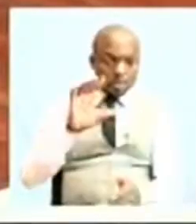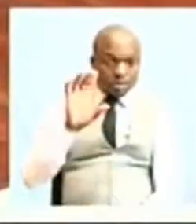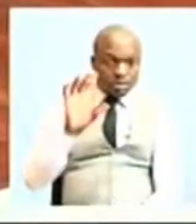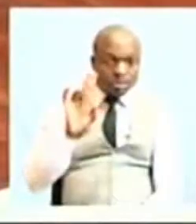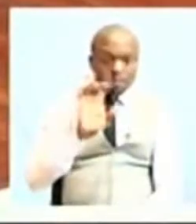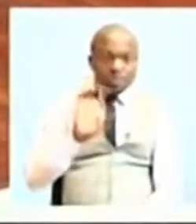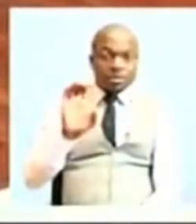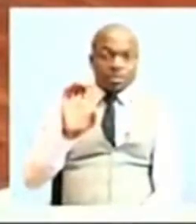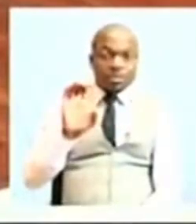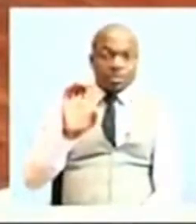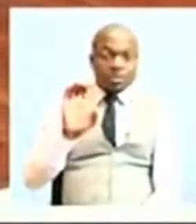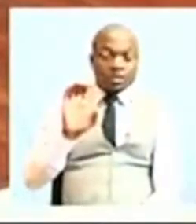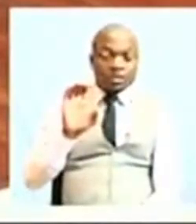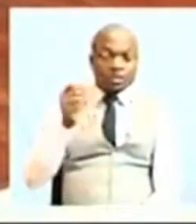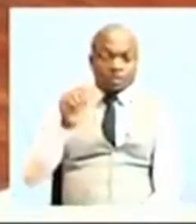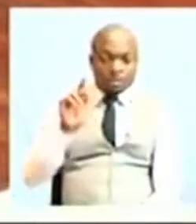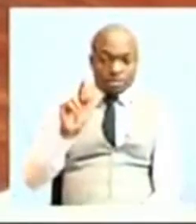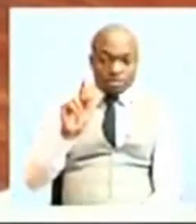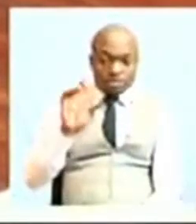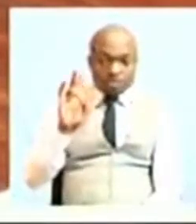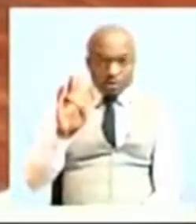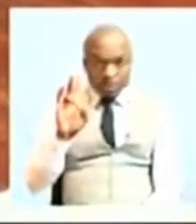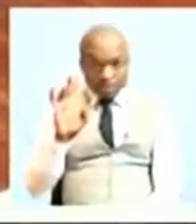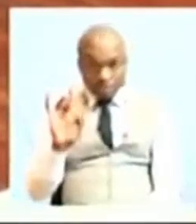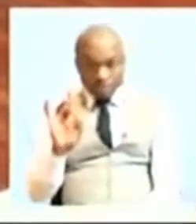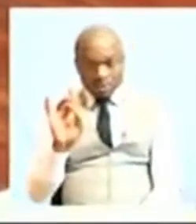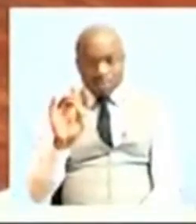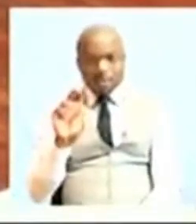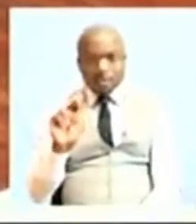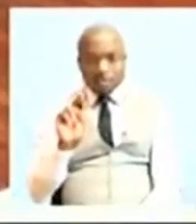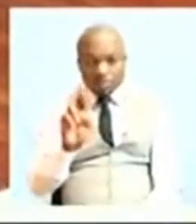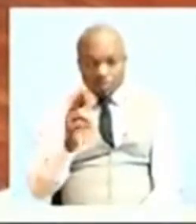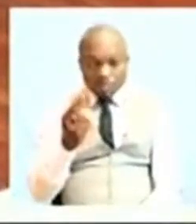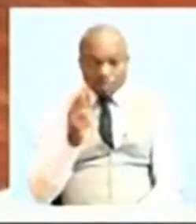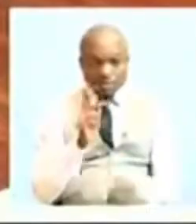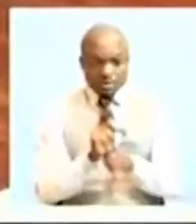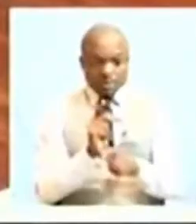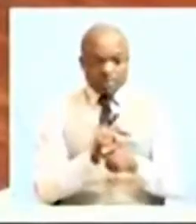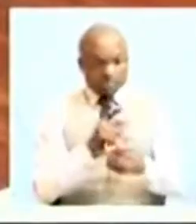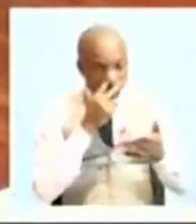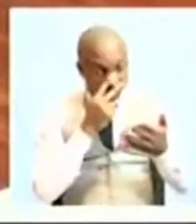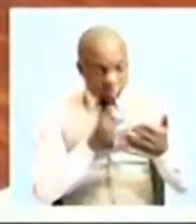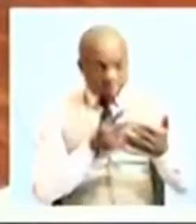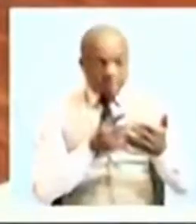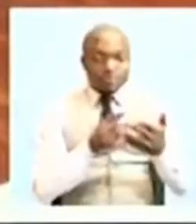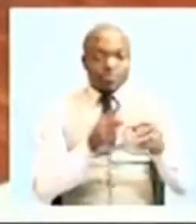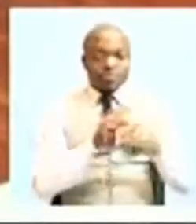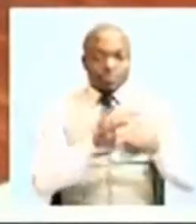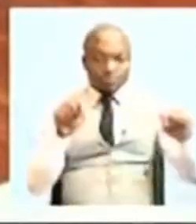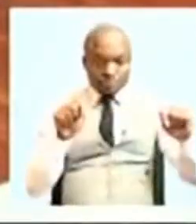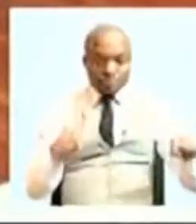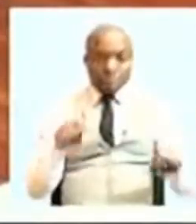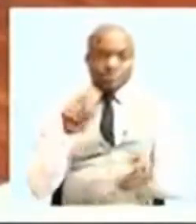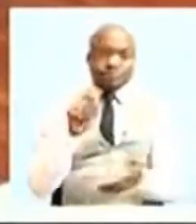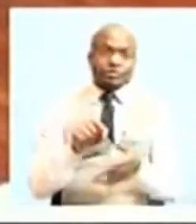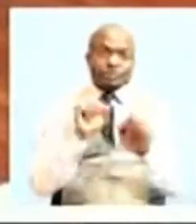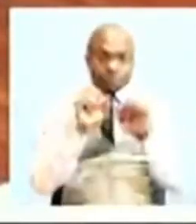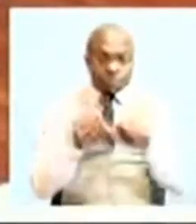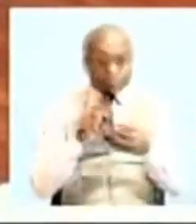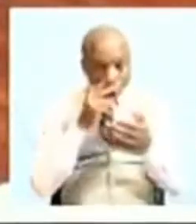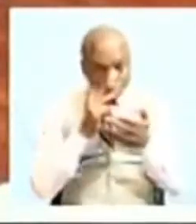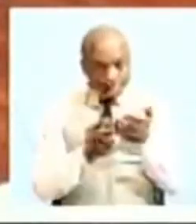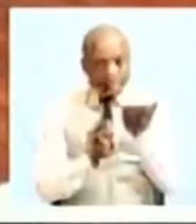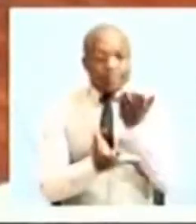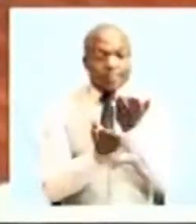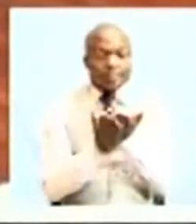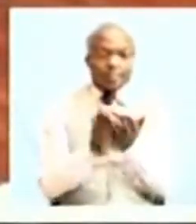163,910 kwacha 78 ngwe, which was withheld as retention, as can be seen in the table below. Kindly refer to